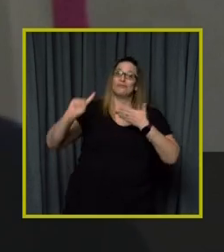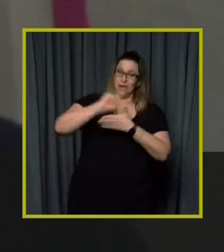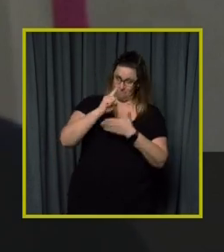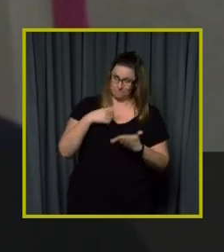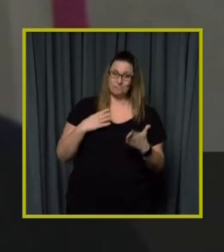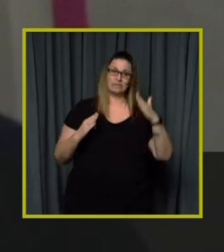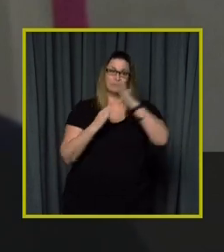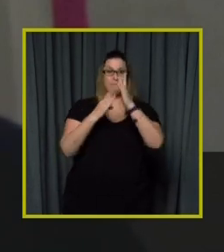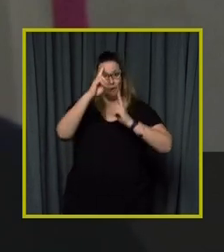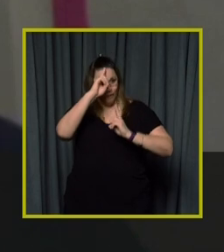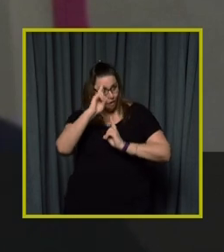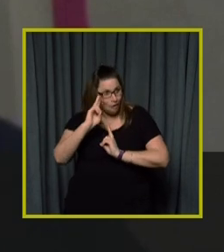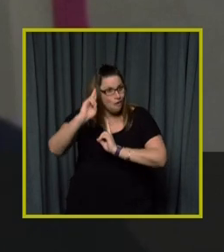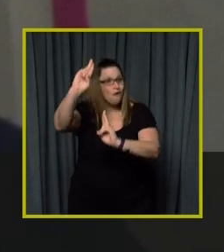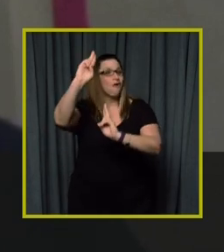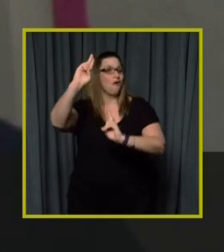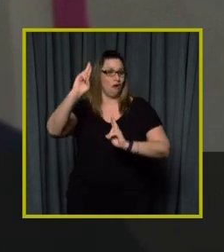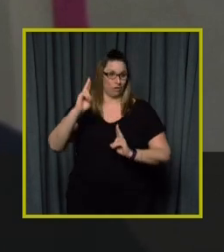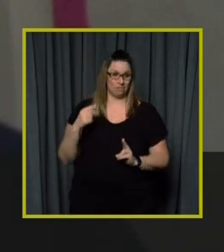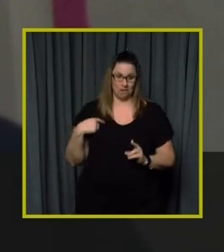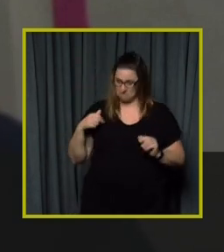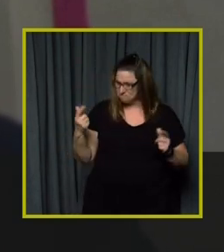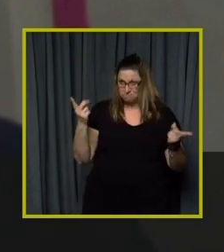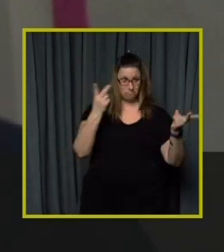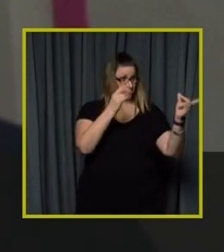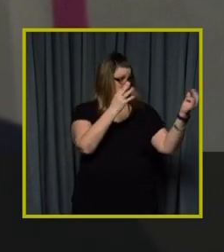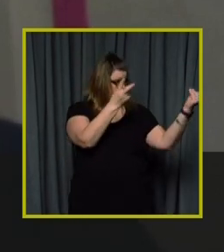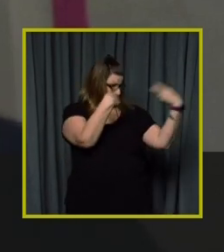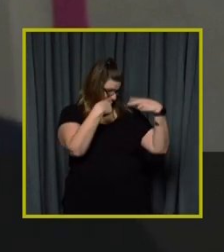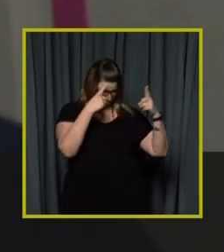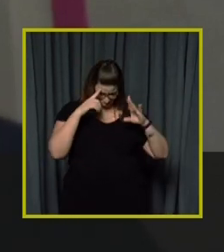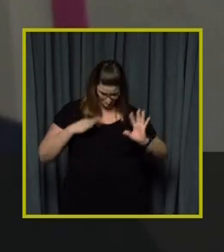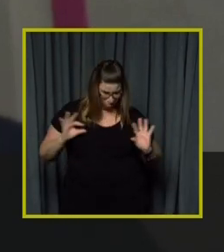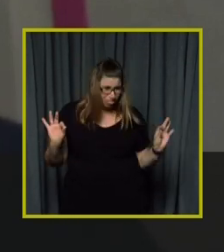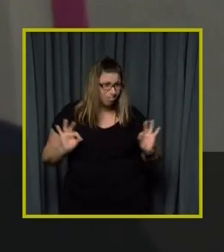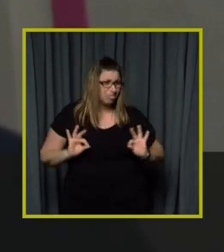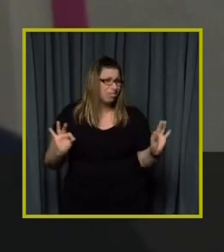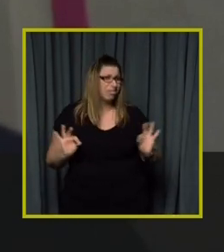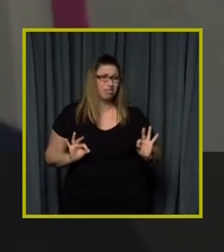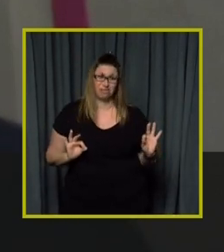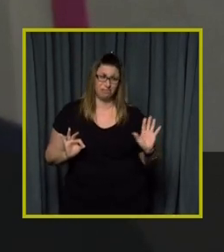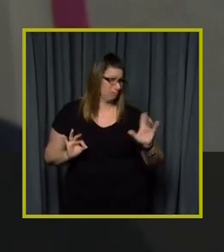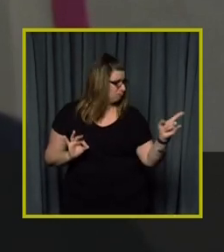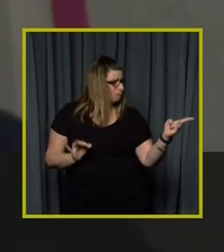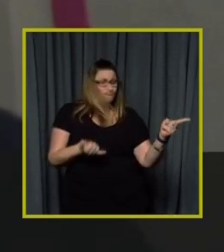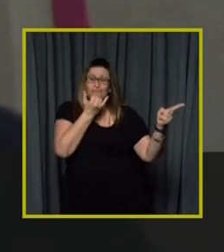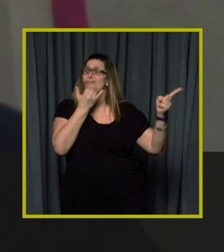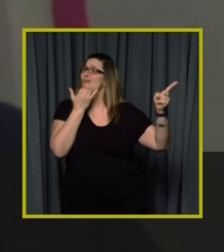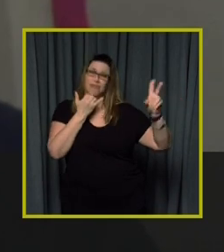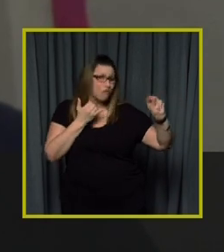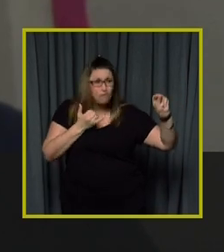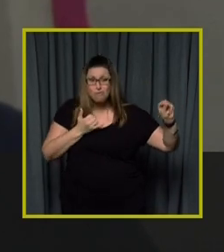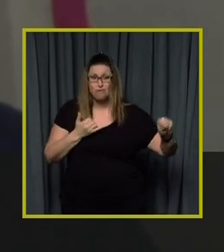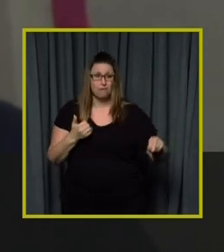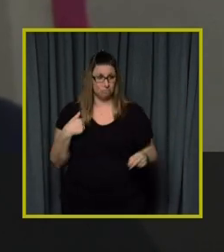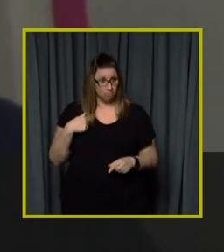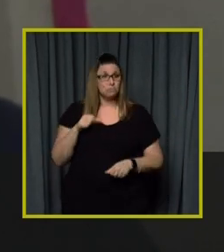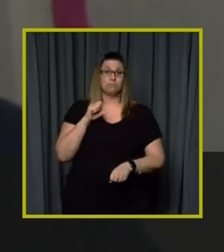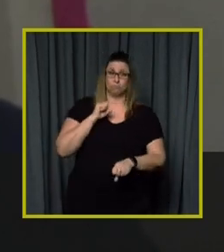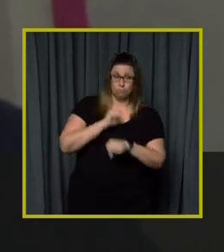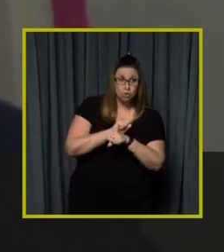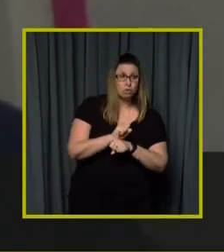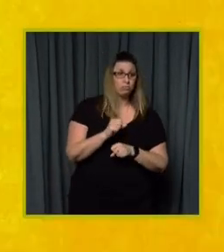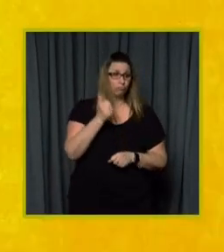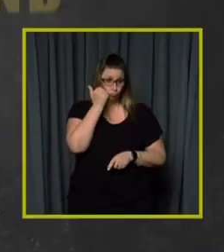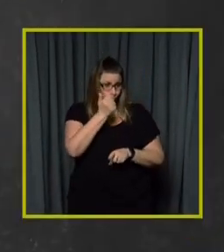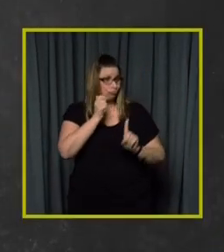underestimates me and my coworkers. But working people like us are strong and powerful when we